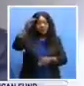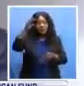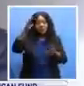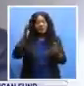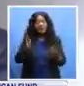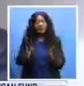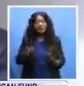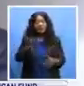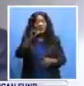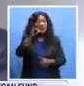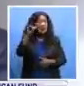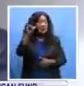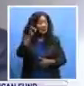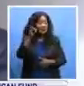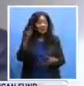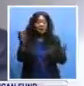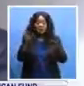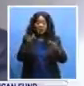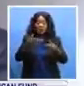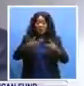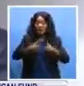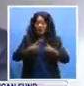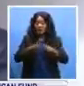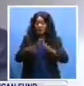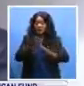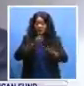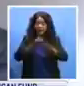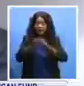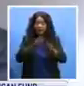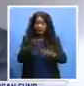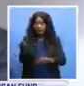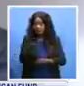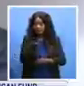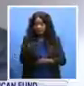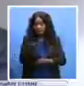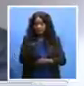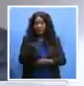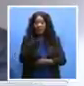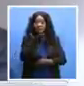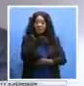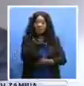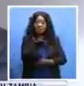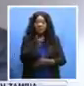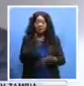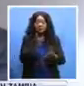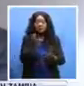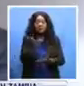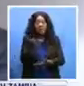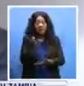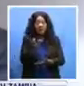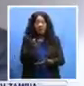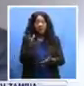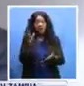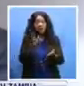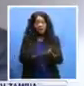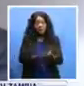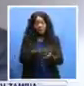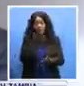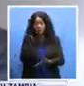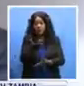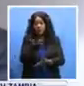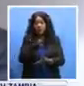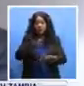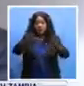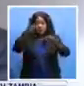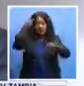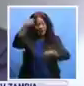when he held a bilateral meeting with them. I can confirm that this money, in fact, was in the